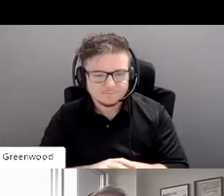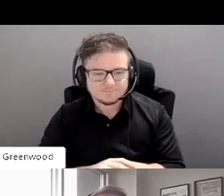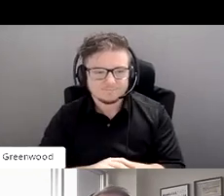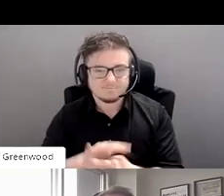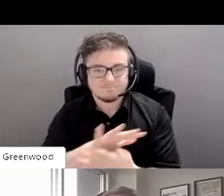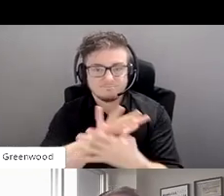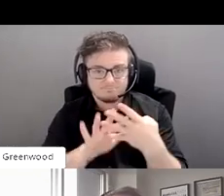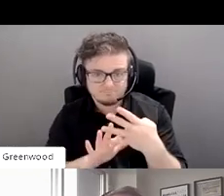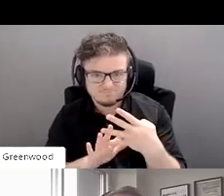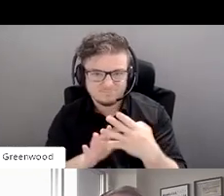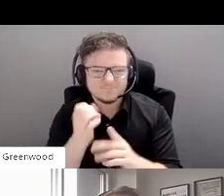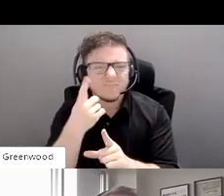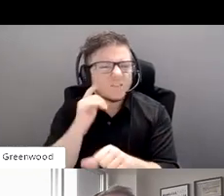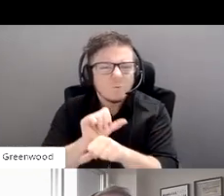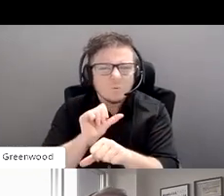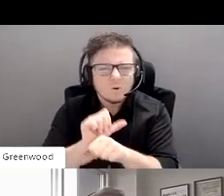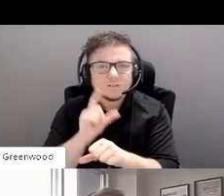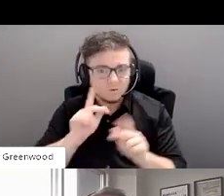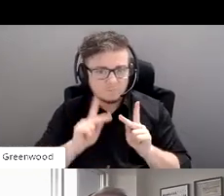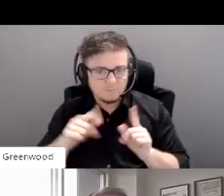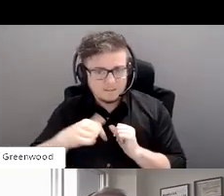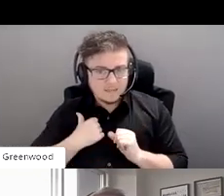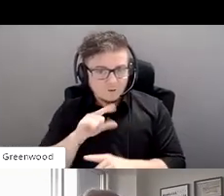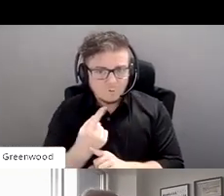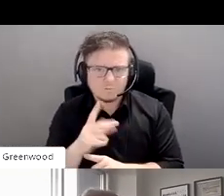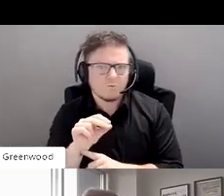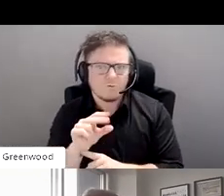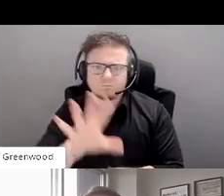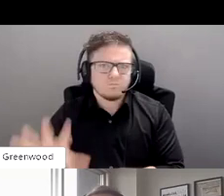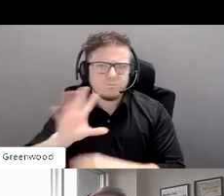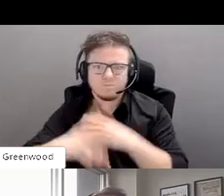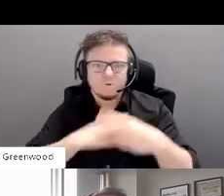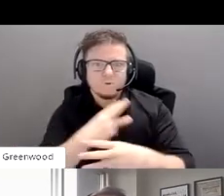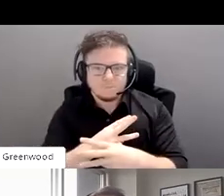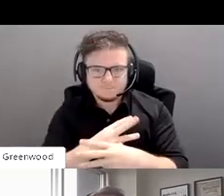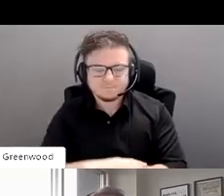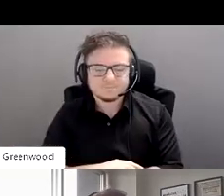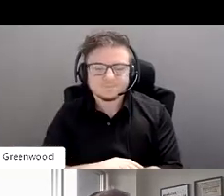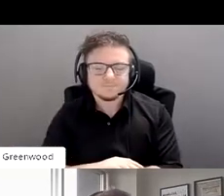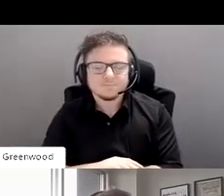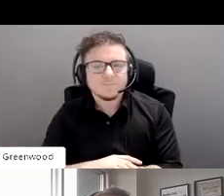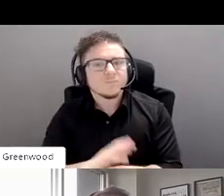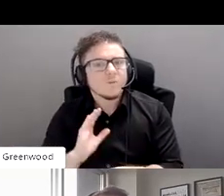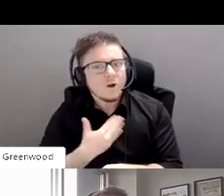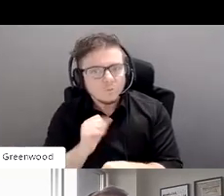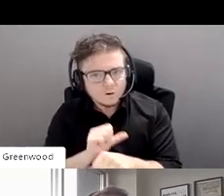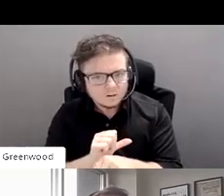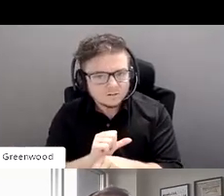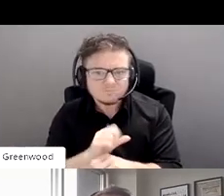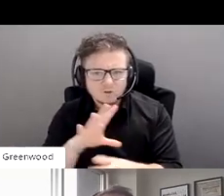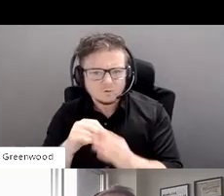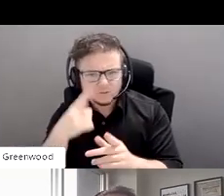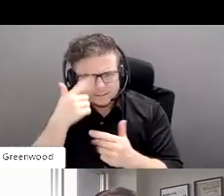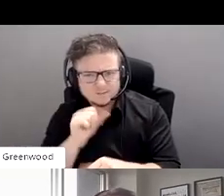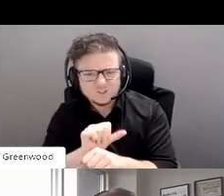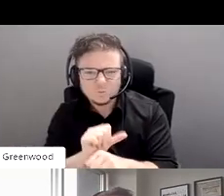when we do all this work, not just for folks here in Canada, but around the world. And a lot of our work, including our dementia work,